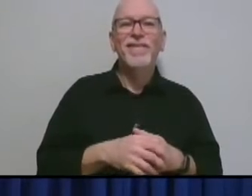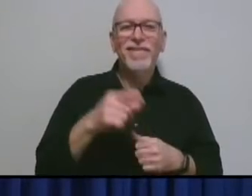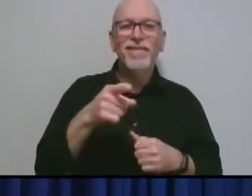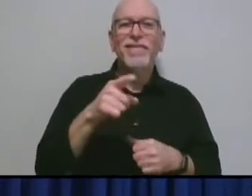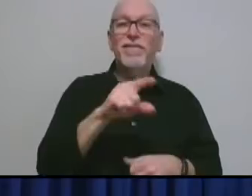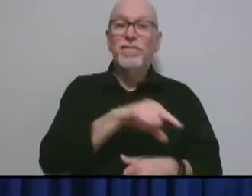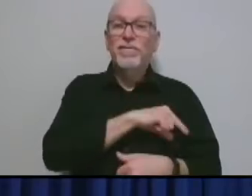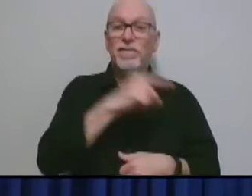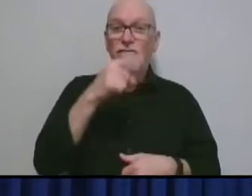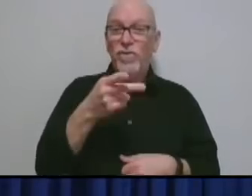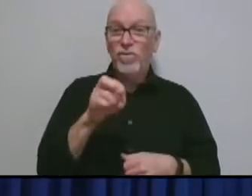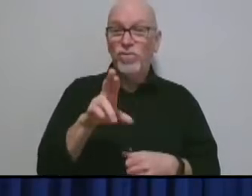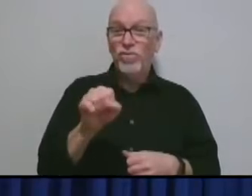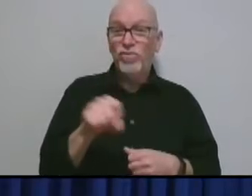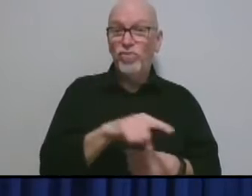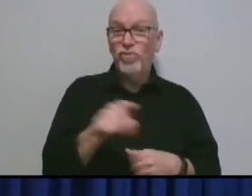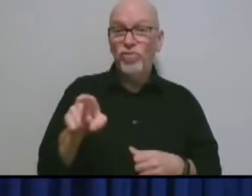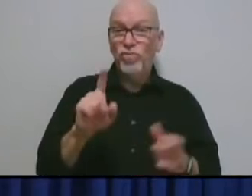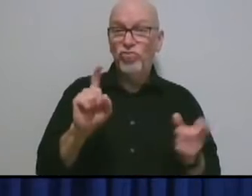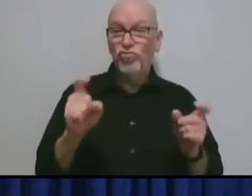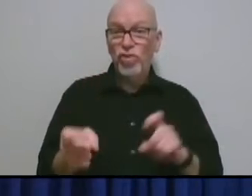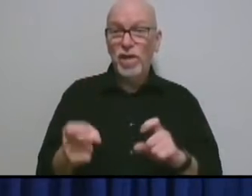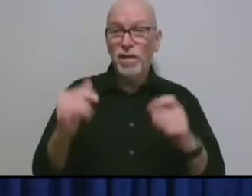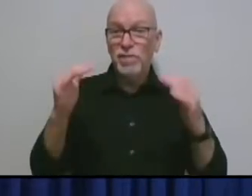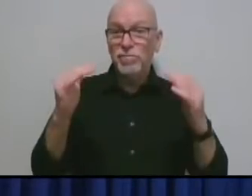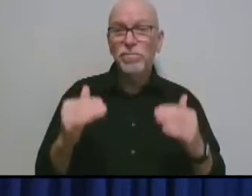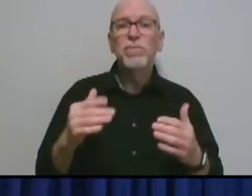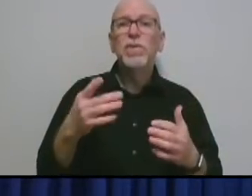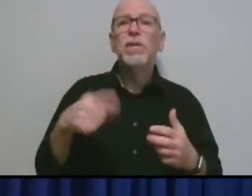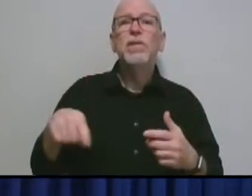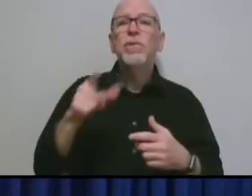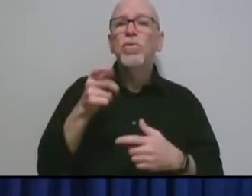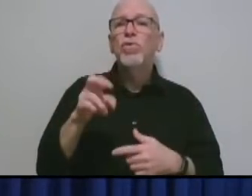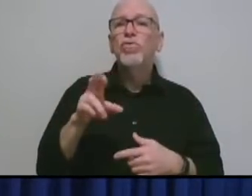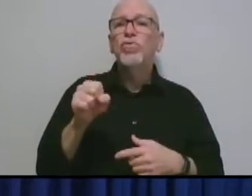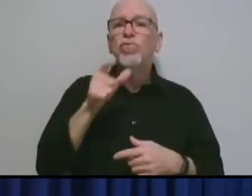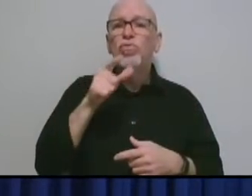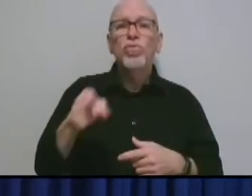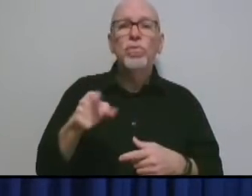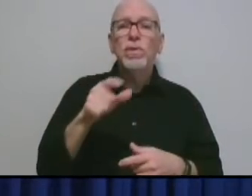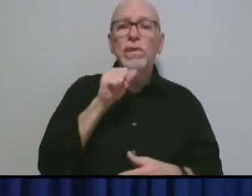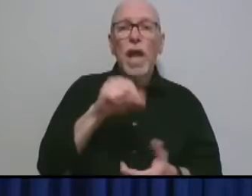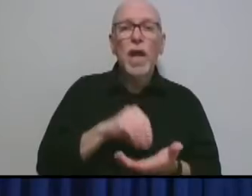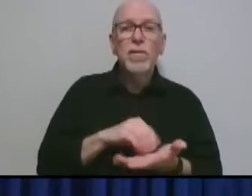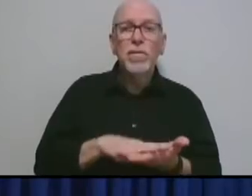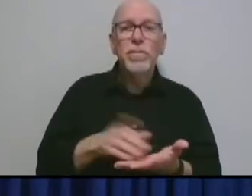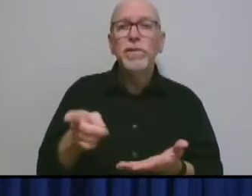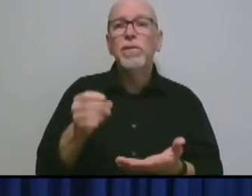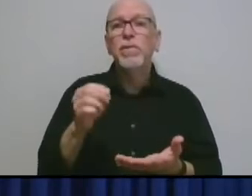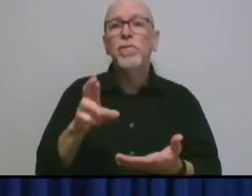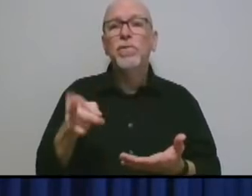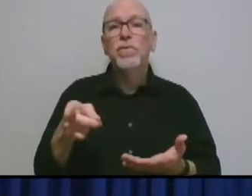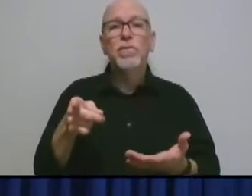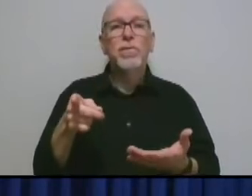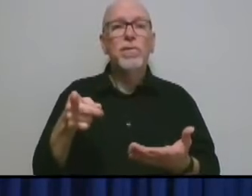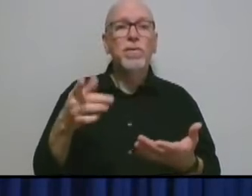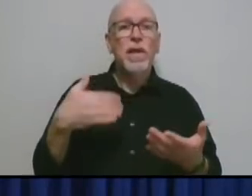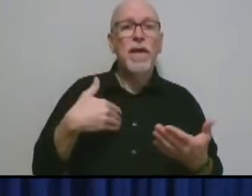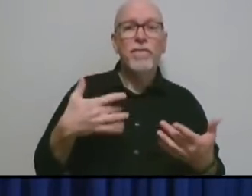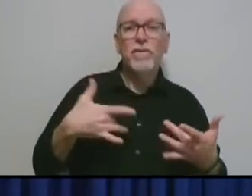for Hoosiers continues to change, what should Hoosiers who are undocumented or have visas should do about getting